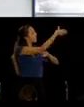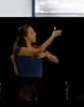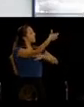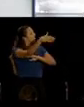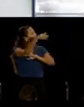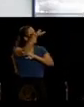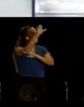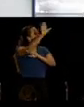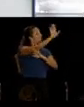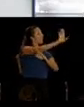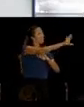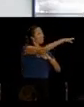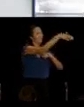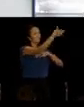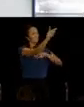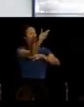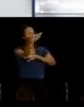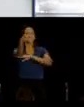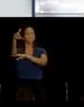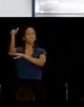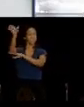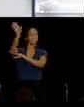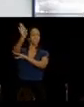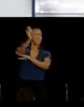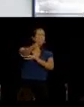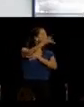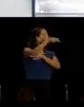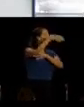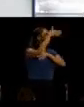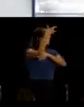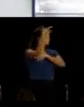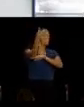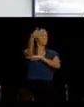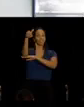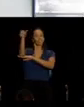banner yet